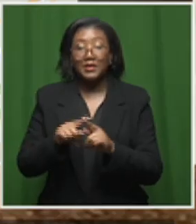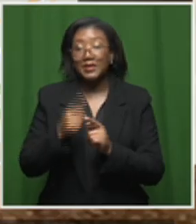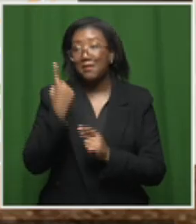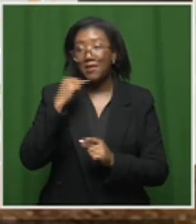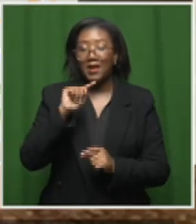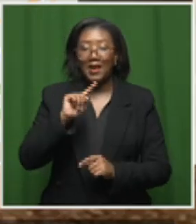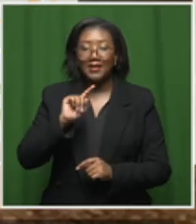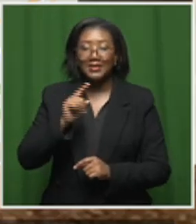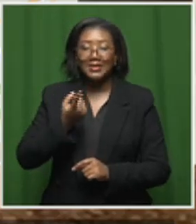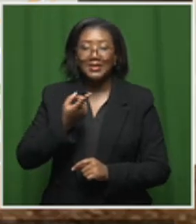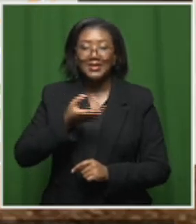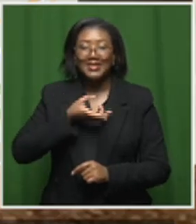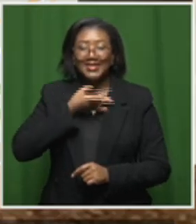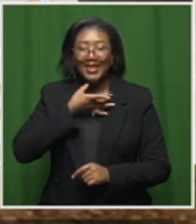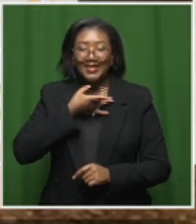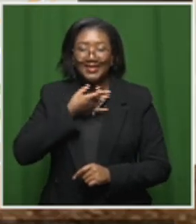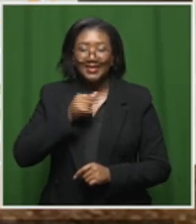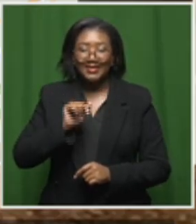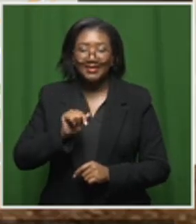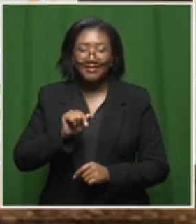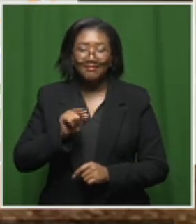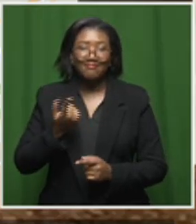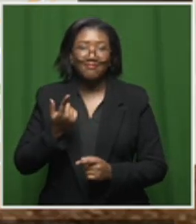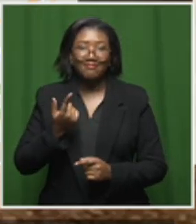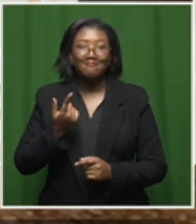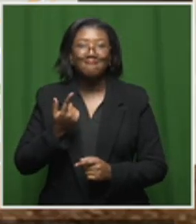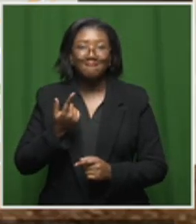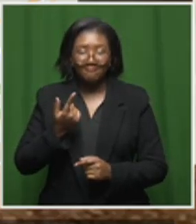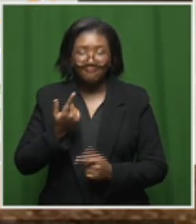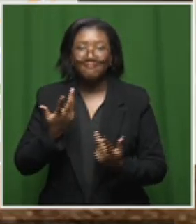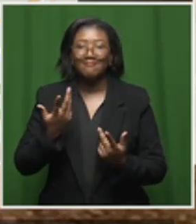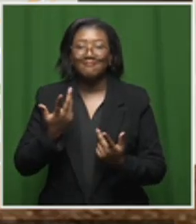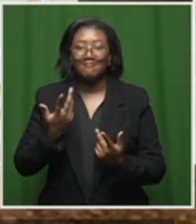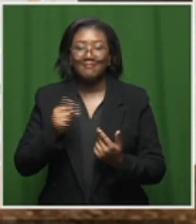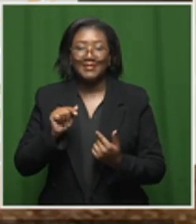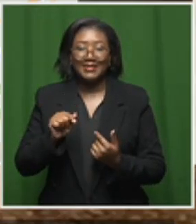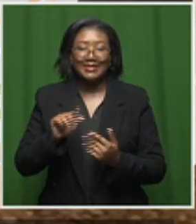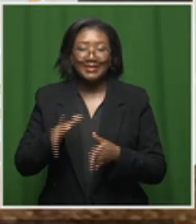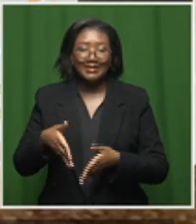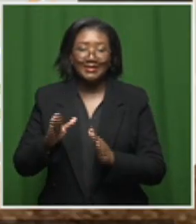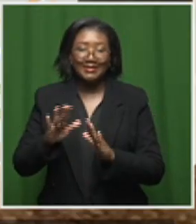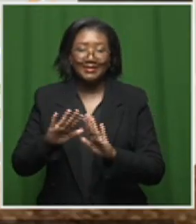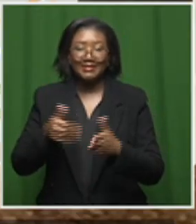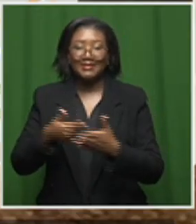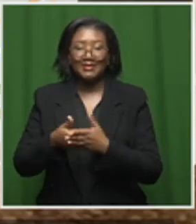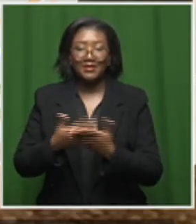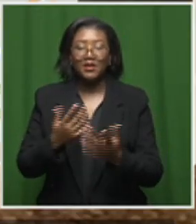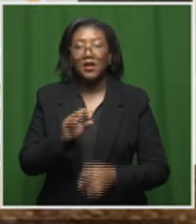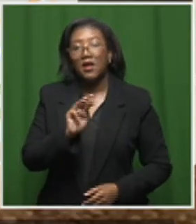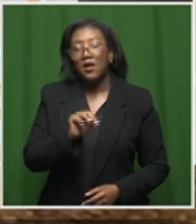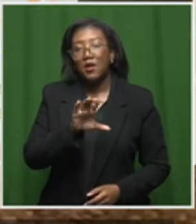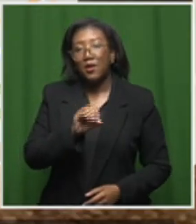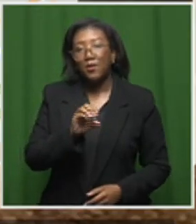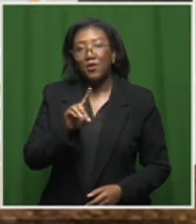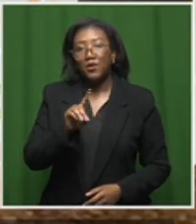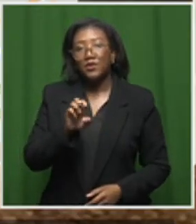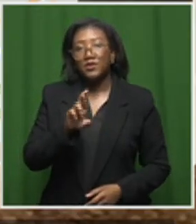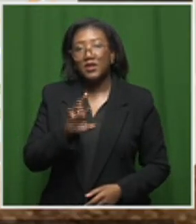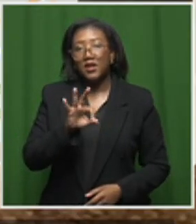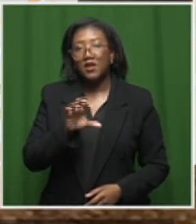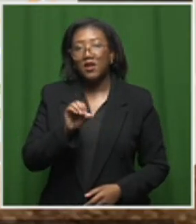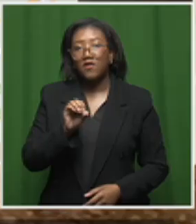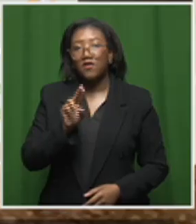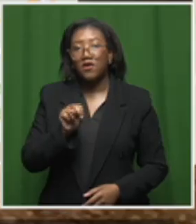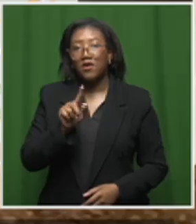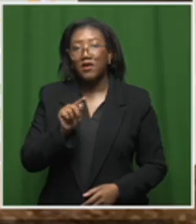When you get big volume at peak time, it really does back up. That's a live look with the traffic back to Modderfontein Road. It'll probably be back to Linksfield